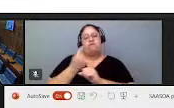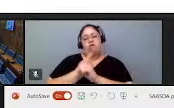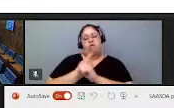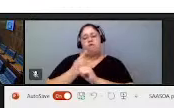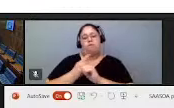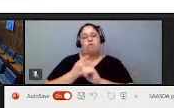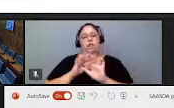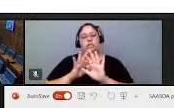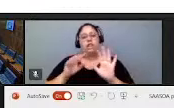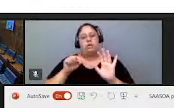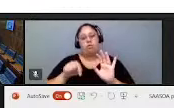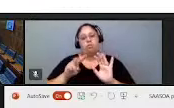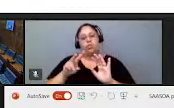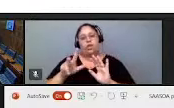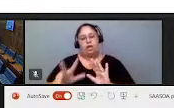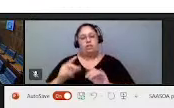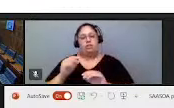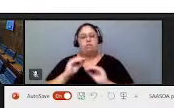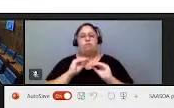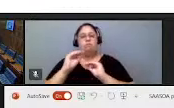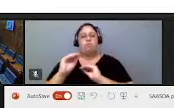about um 10.28